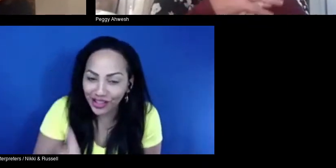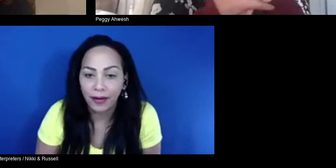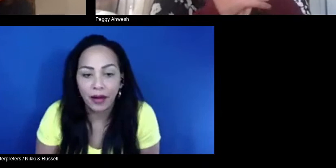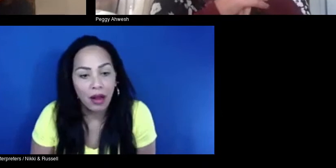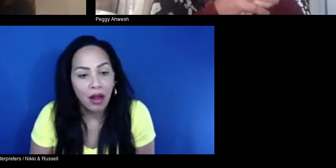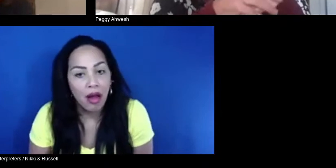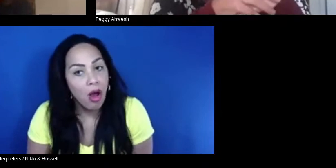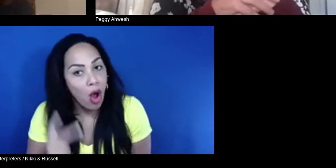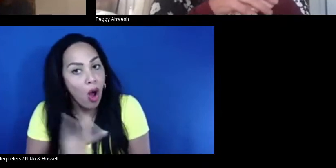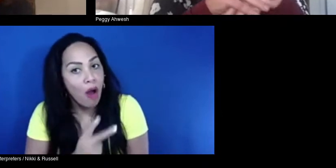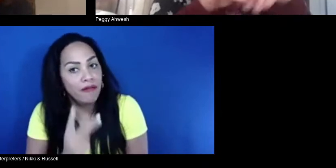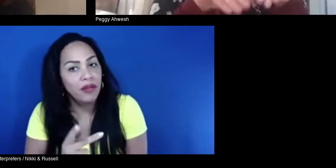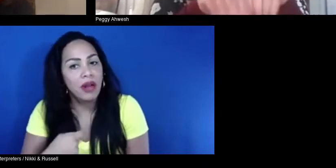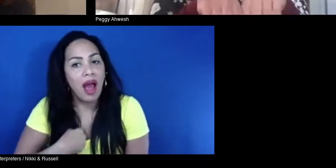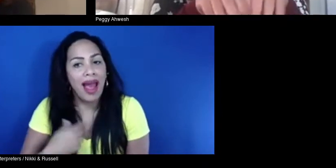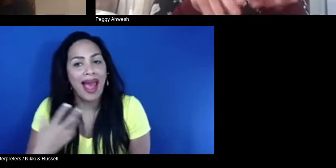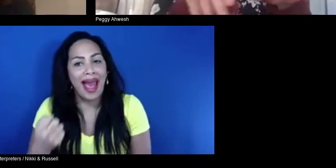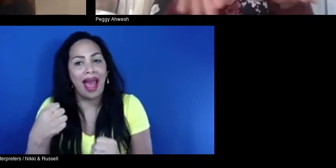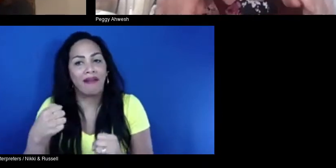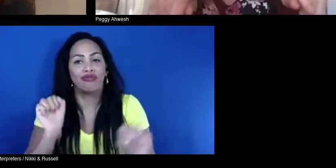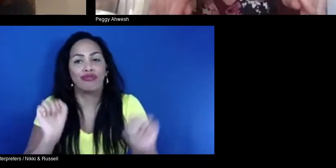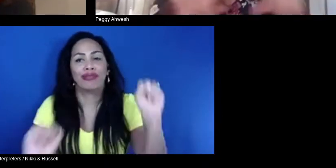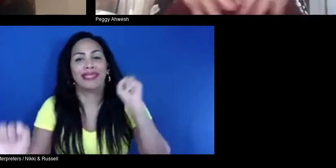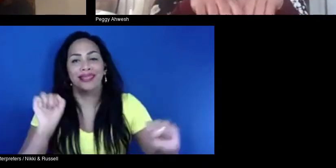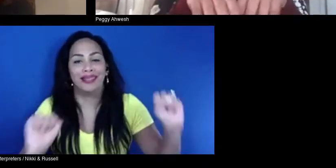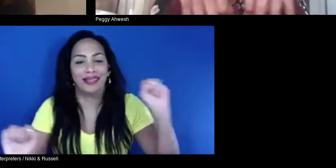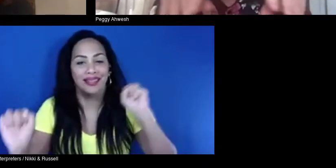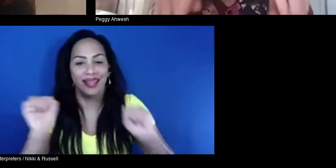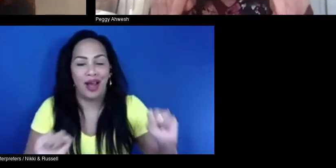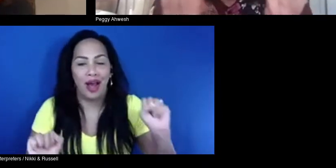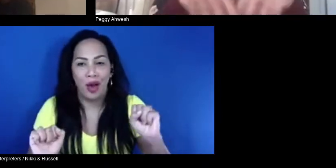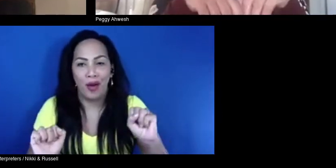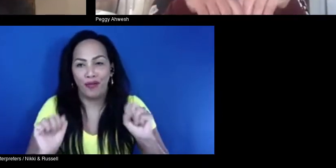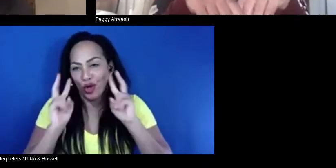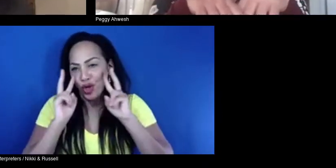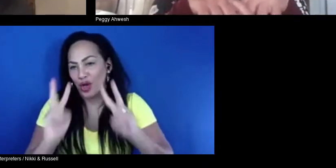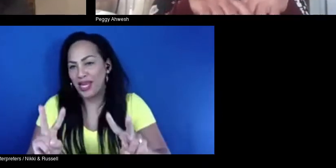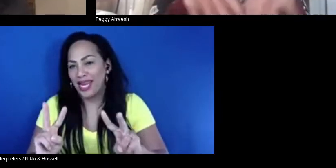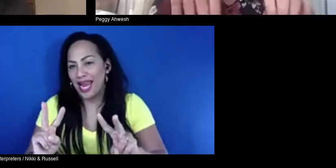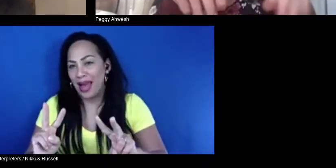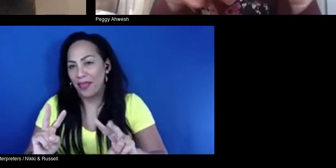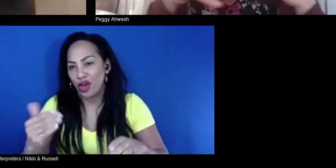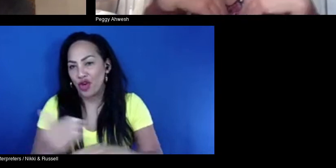of resistance about kind of viewing the trajectory of the career because